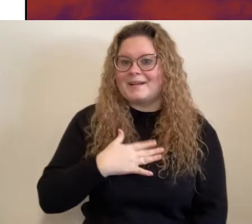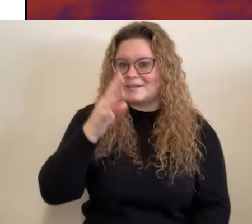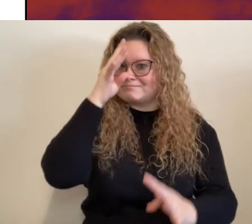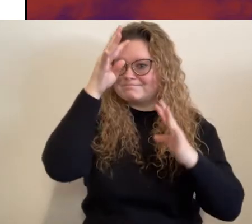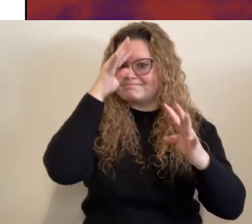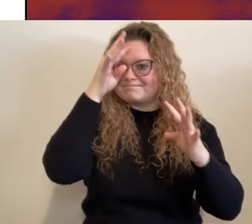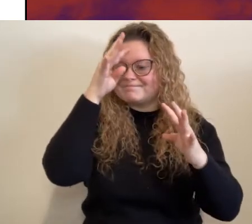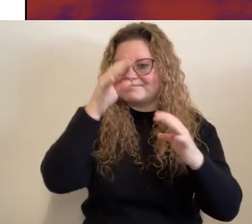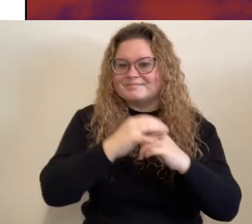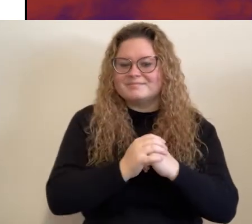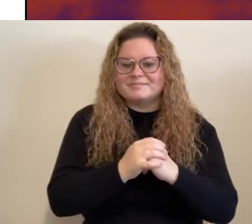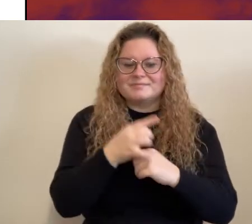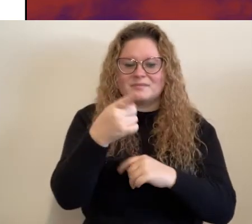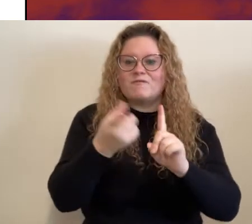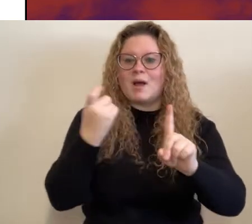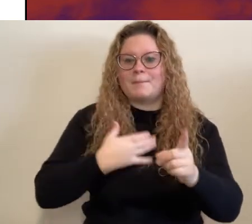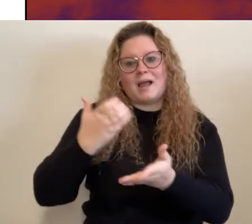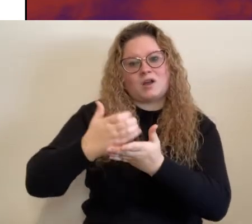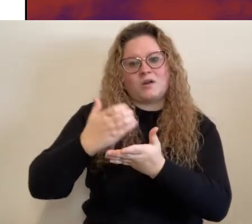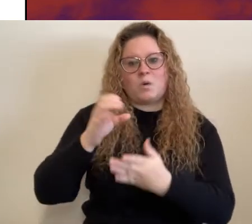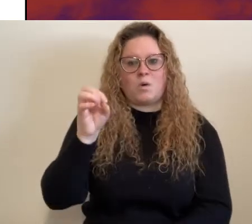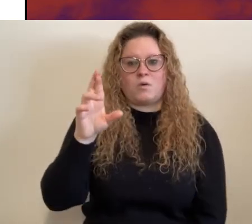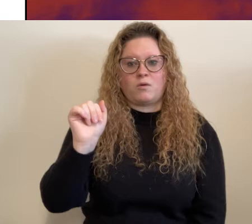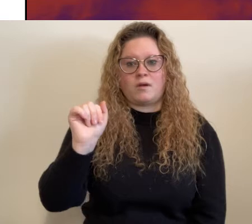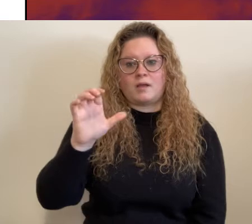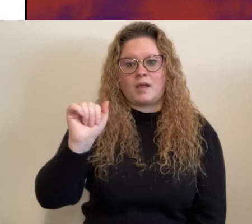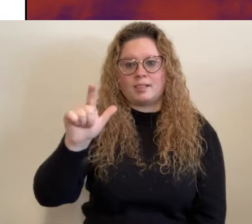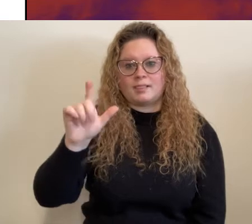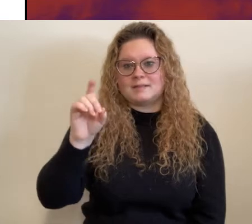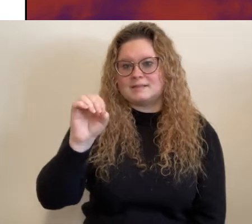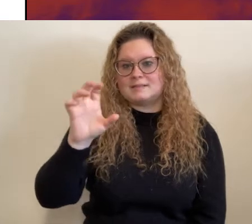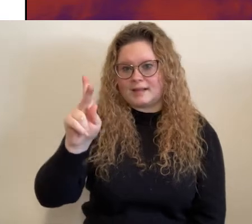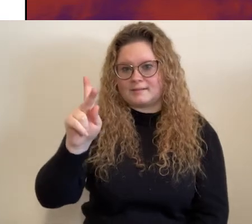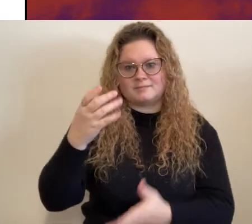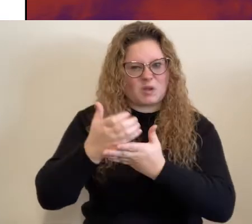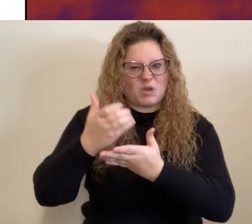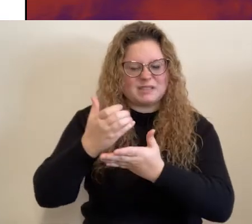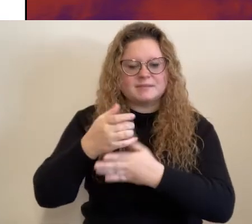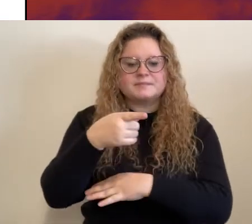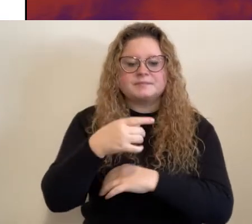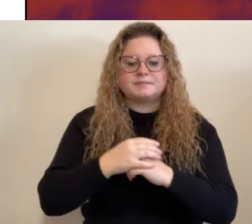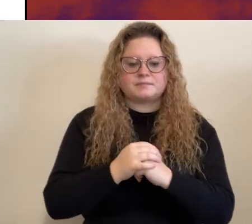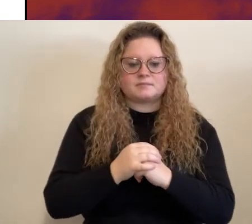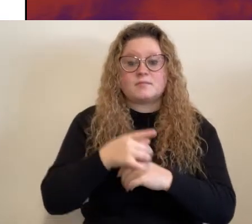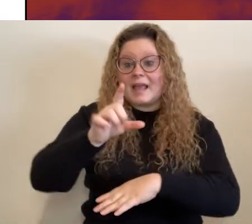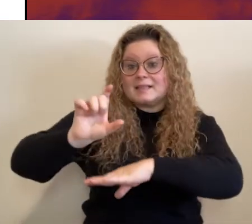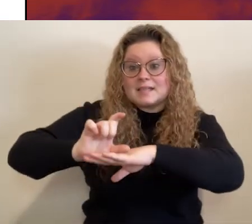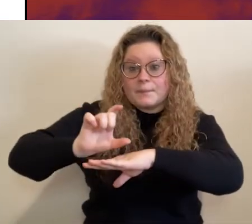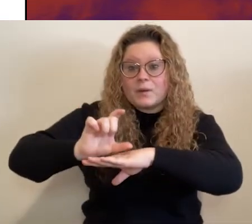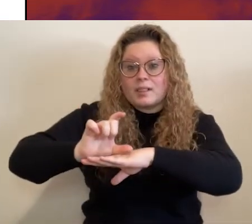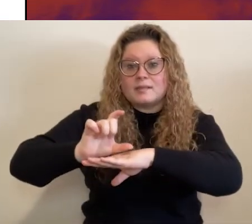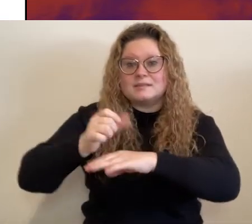image out of the Oracle deck that I made. And this whole concept of A temple is each service